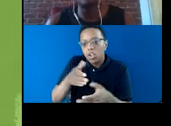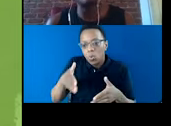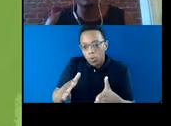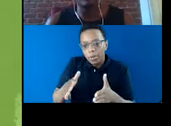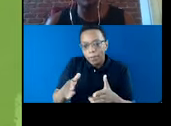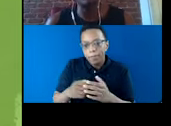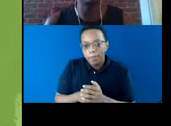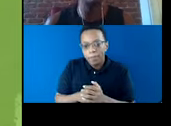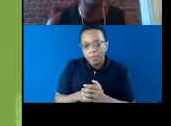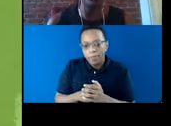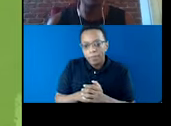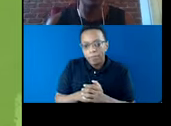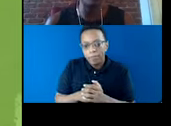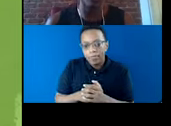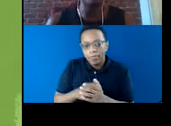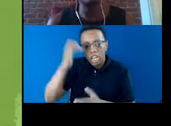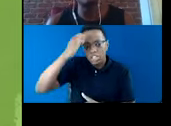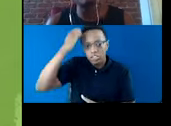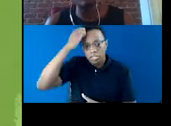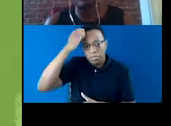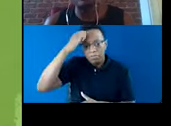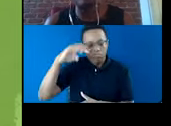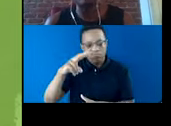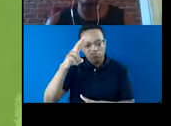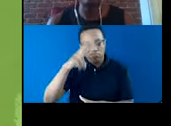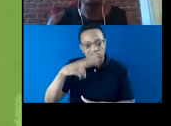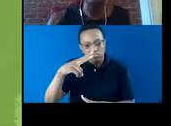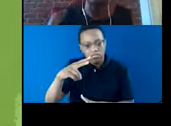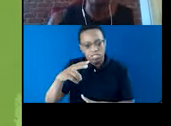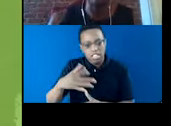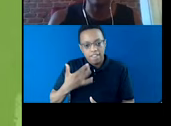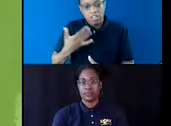Europeans simply didn't care about, or that Europeans thought that they needed to eradicate.